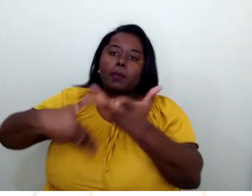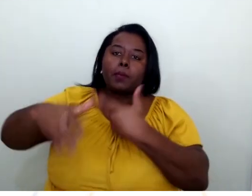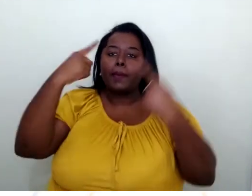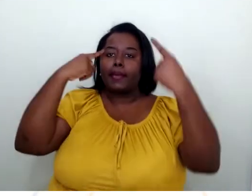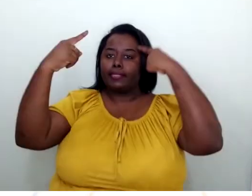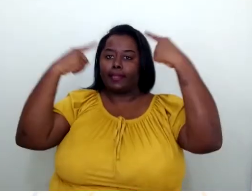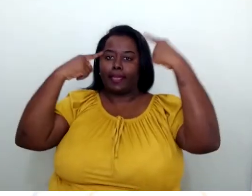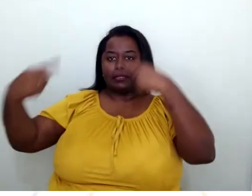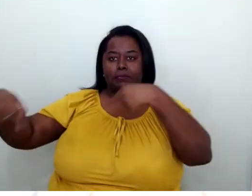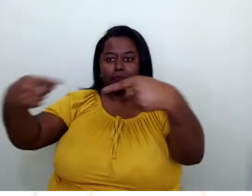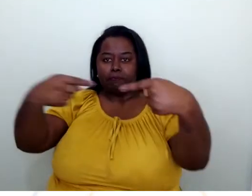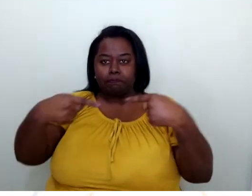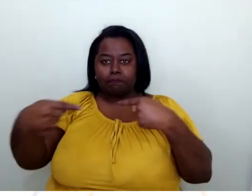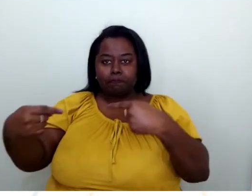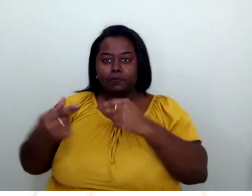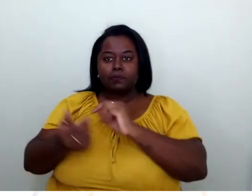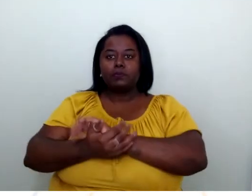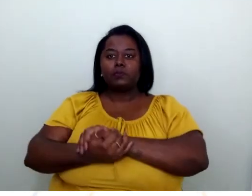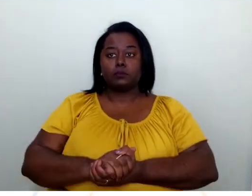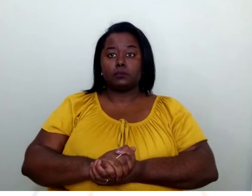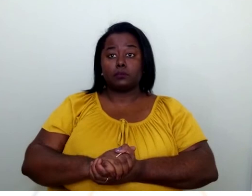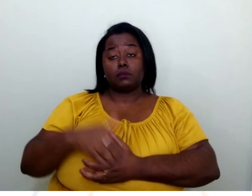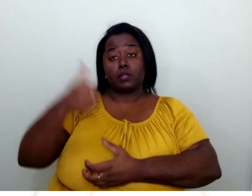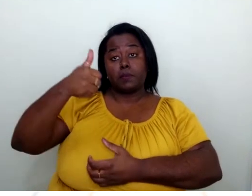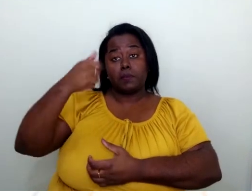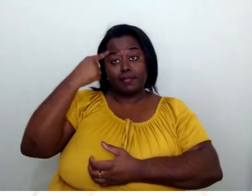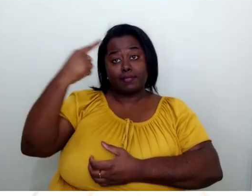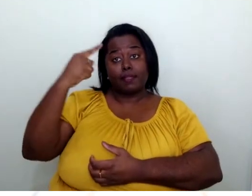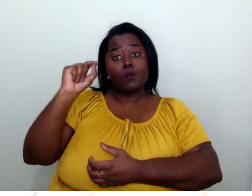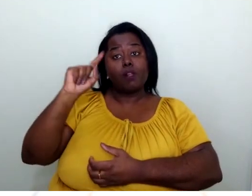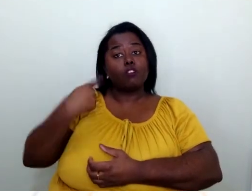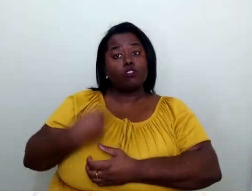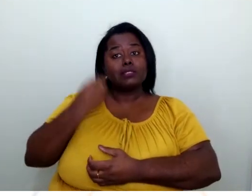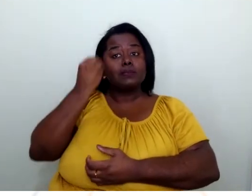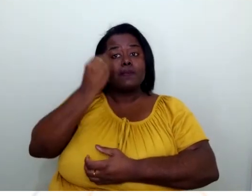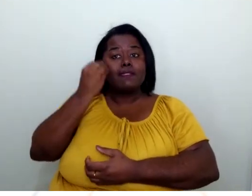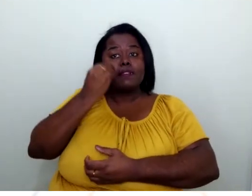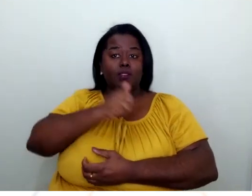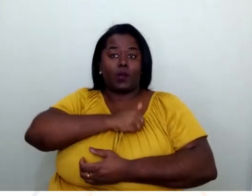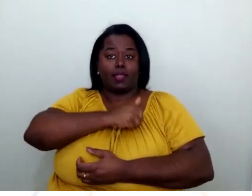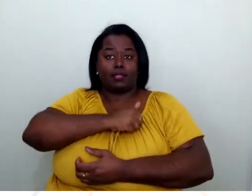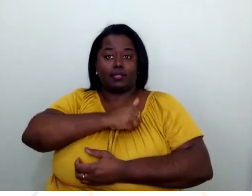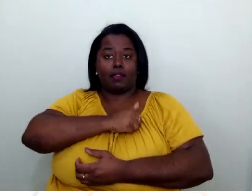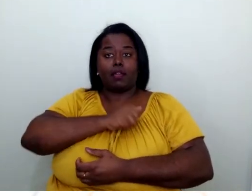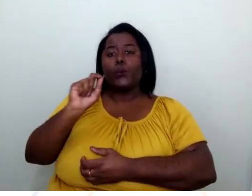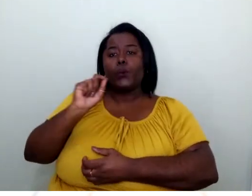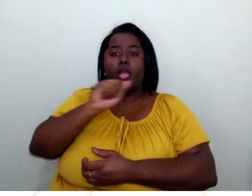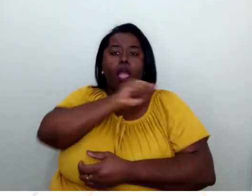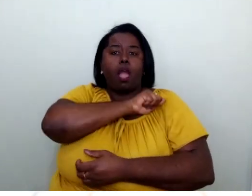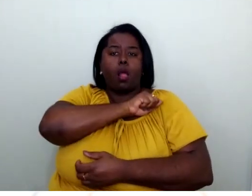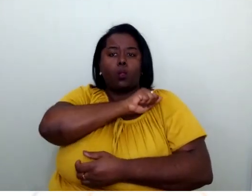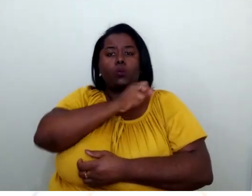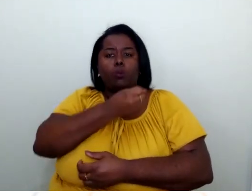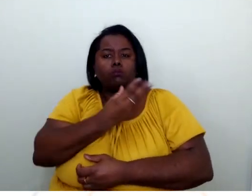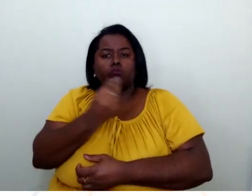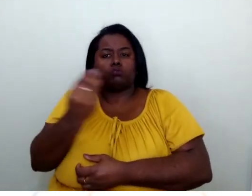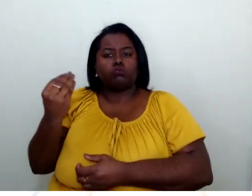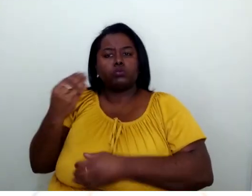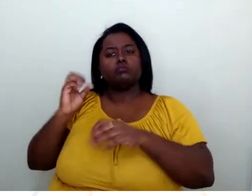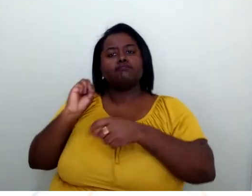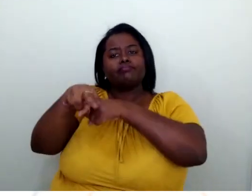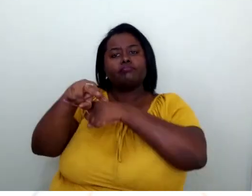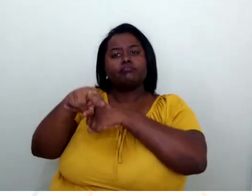So here they're setting the learning goals for the course, but then also getting the critical friend to start giving